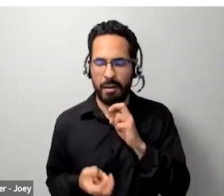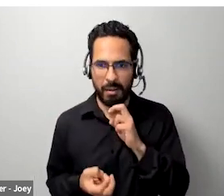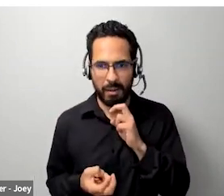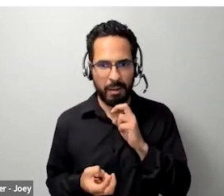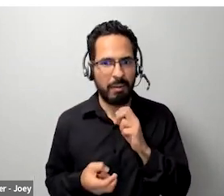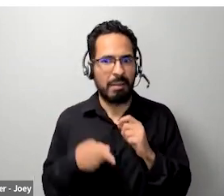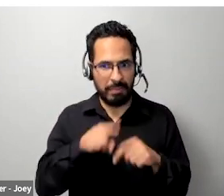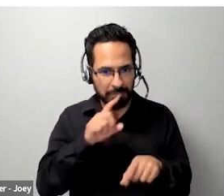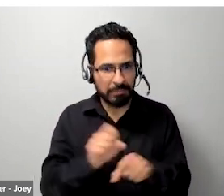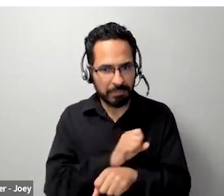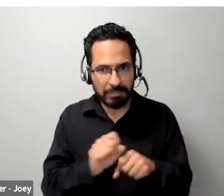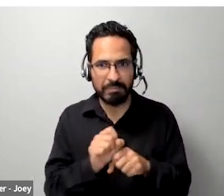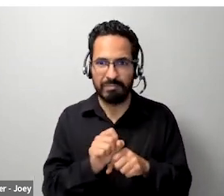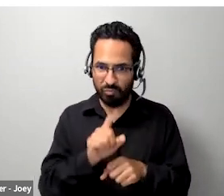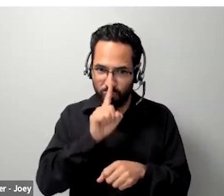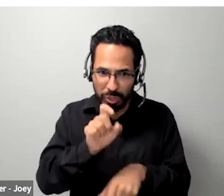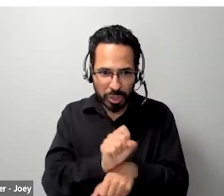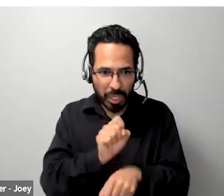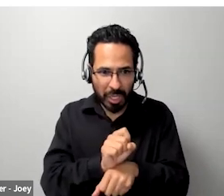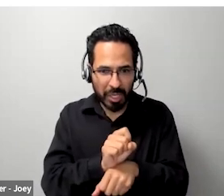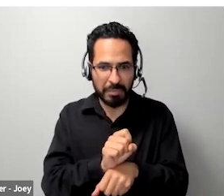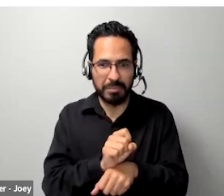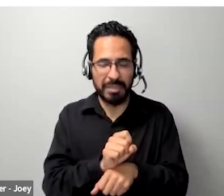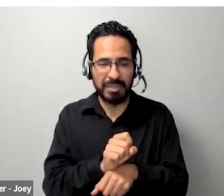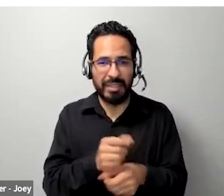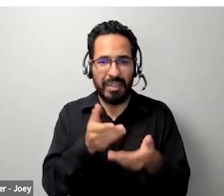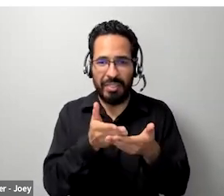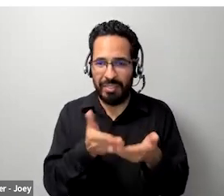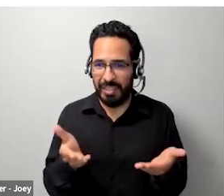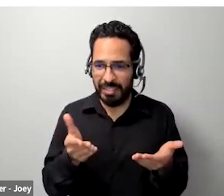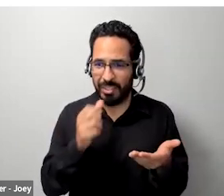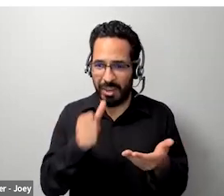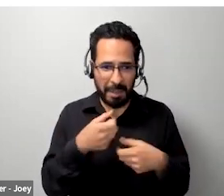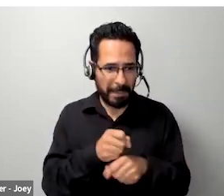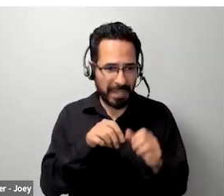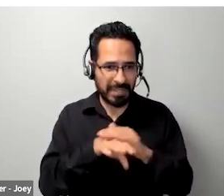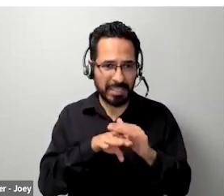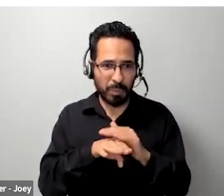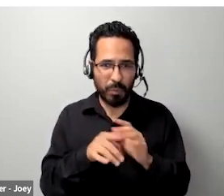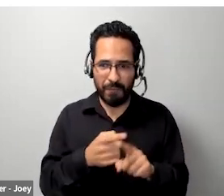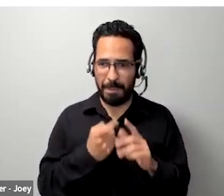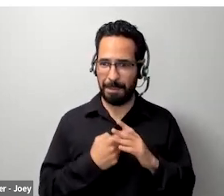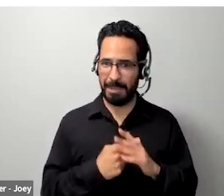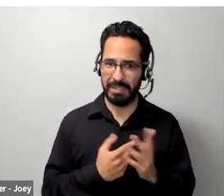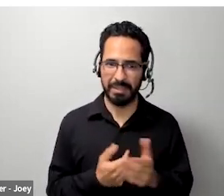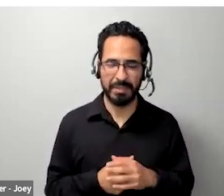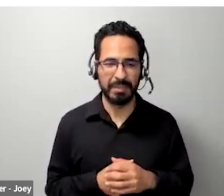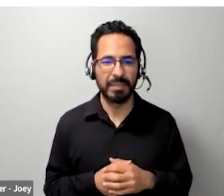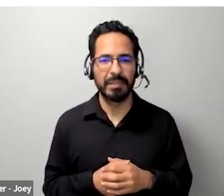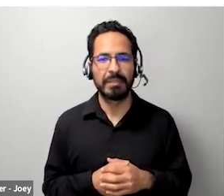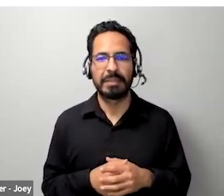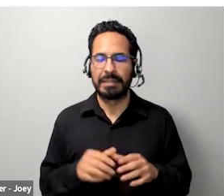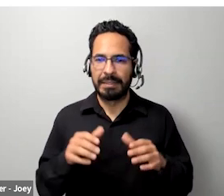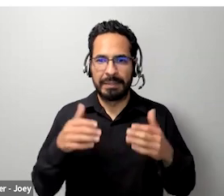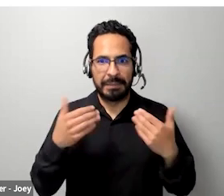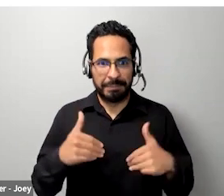these were actual jobs, that things aren't made accessibly from the beginning. Took a